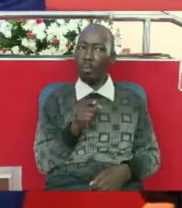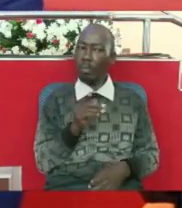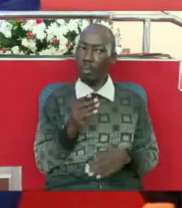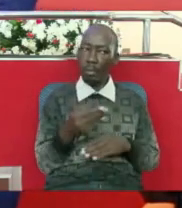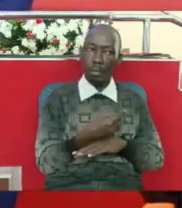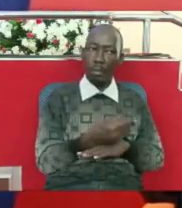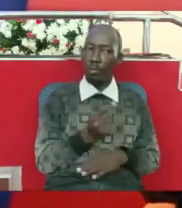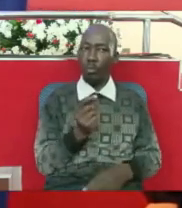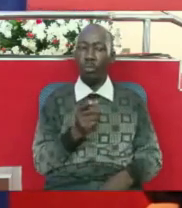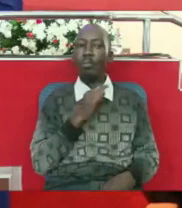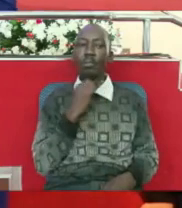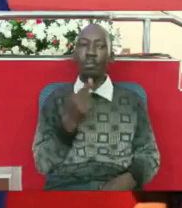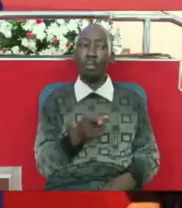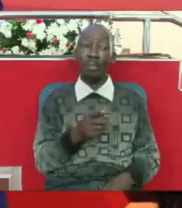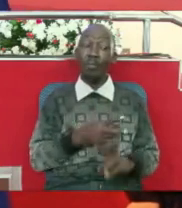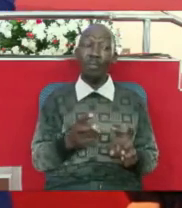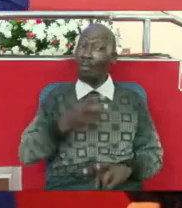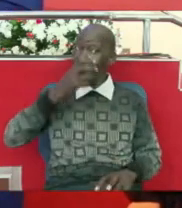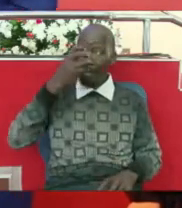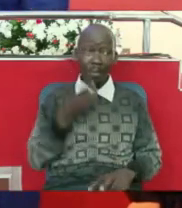And it was very difficult for them